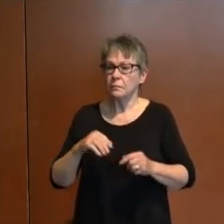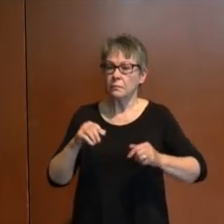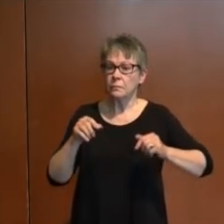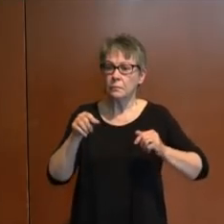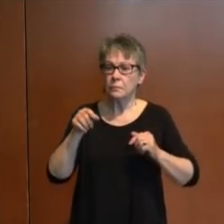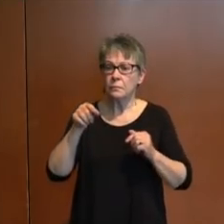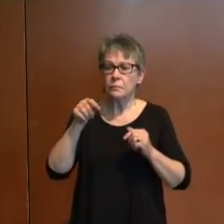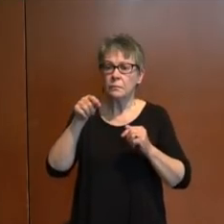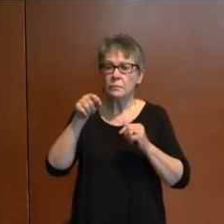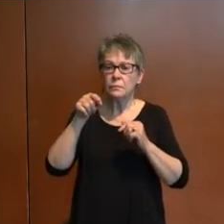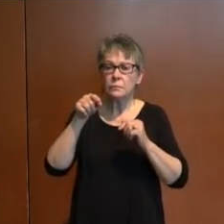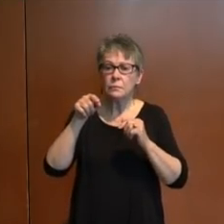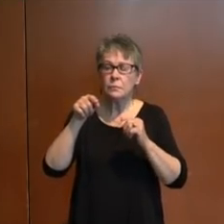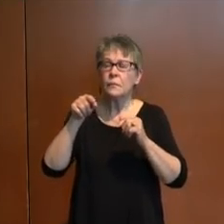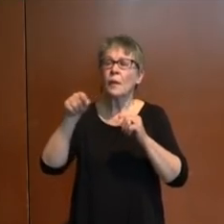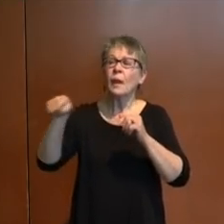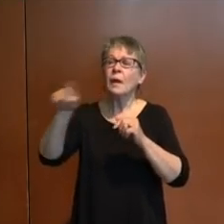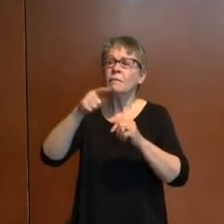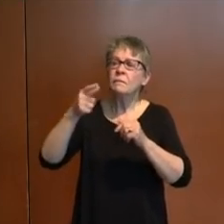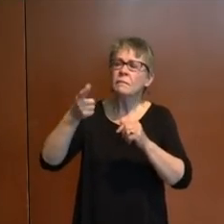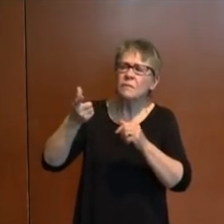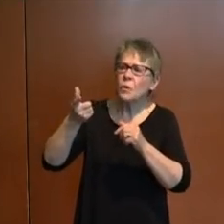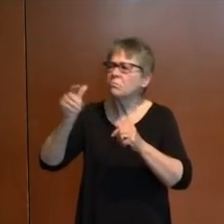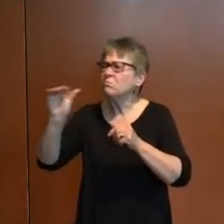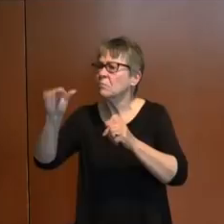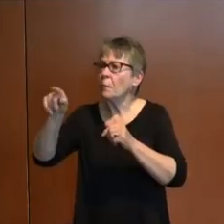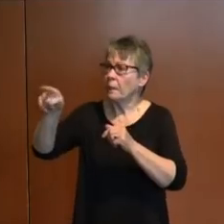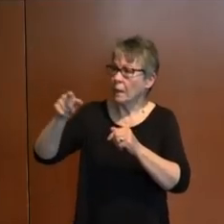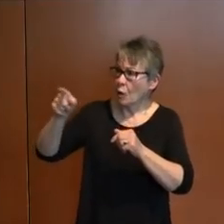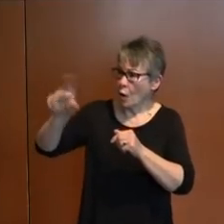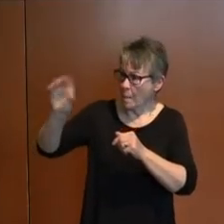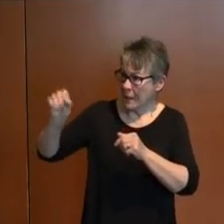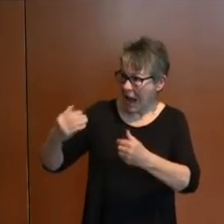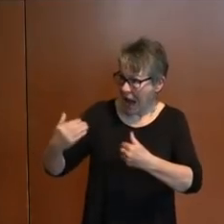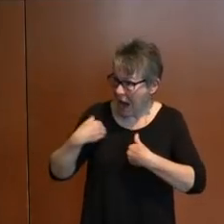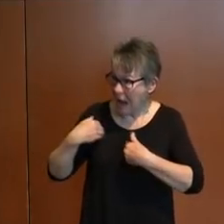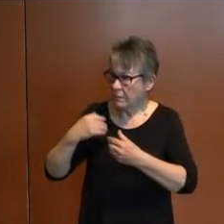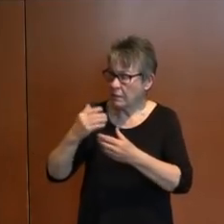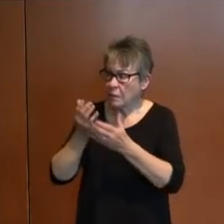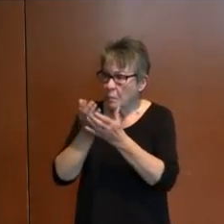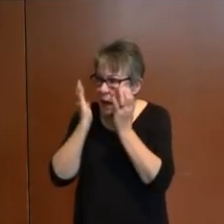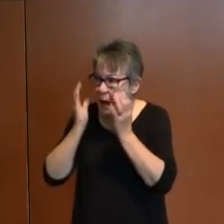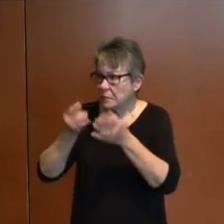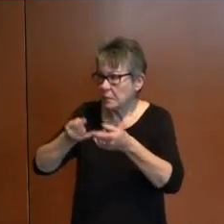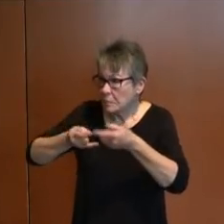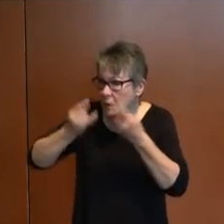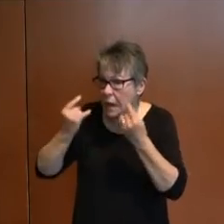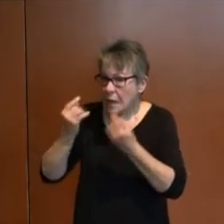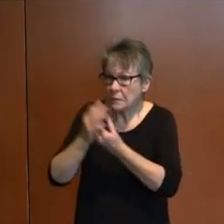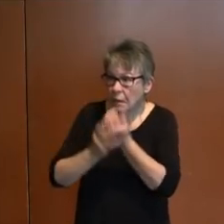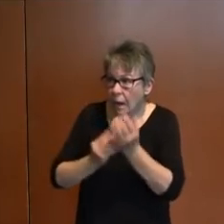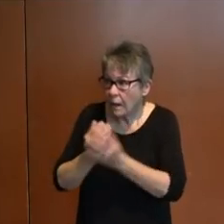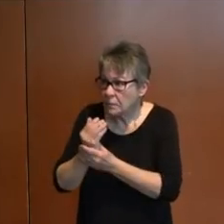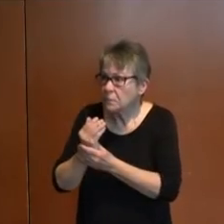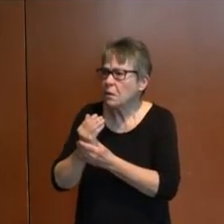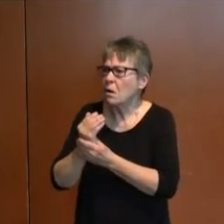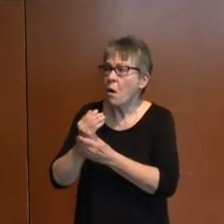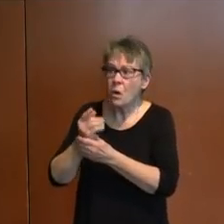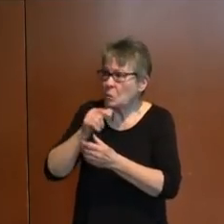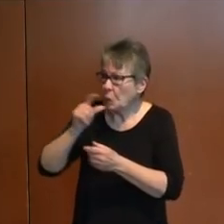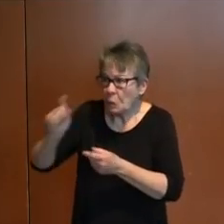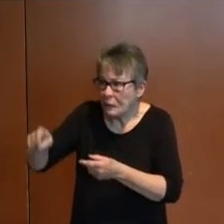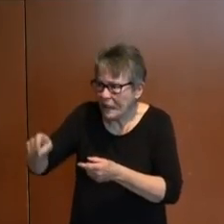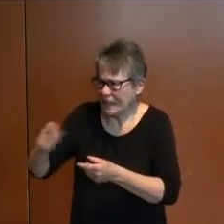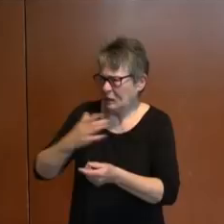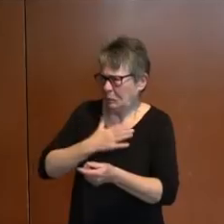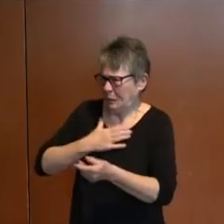critical healthcare services, whereby that form you can submit information about their inventory. Per Executive